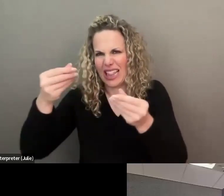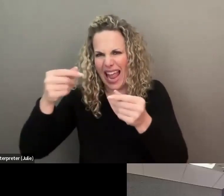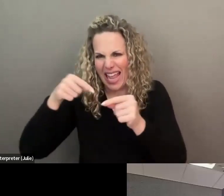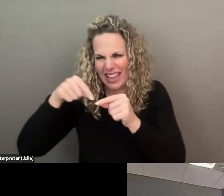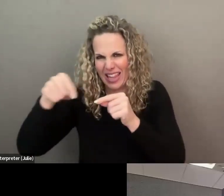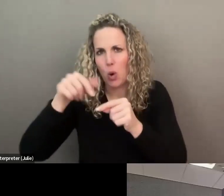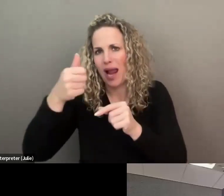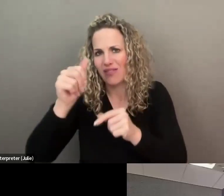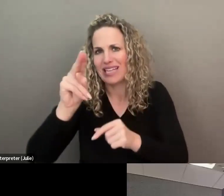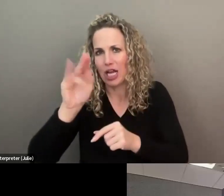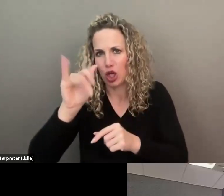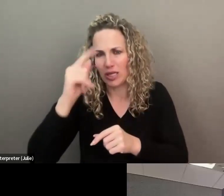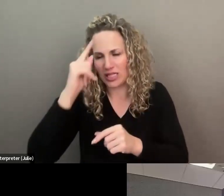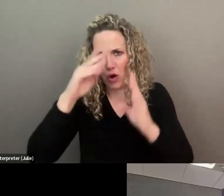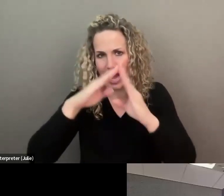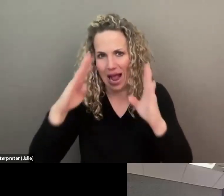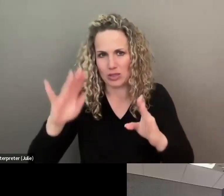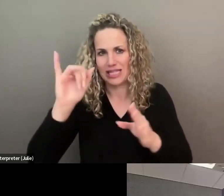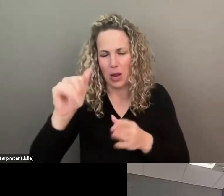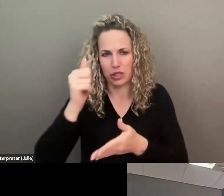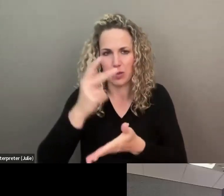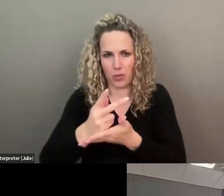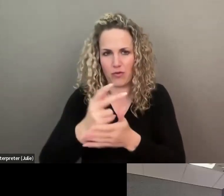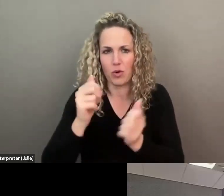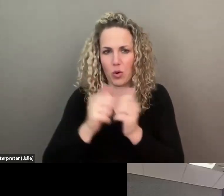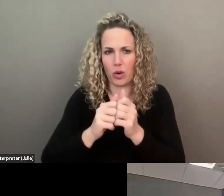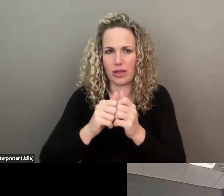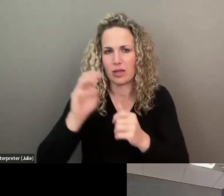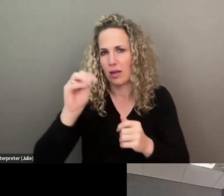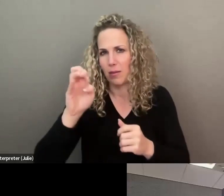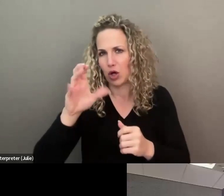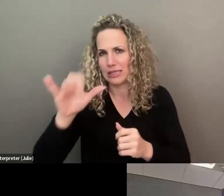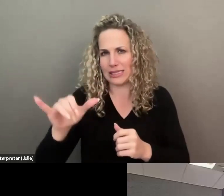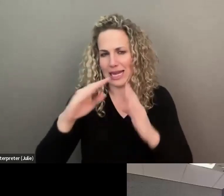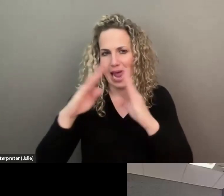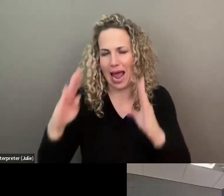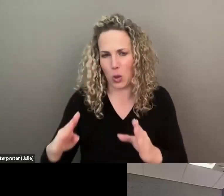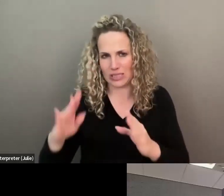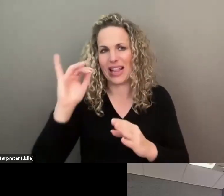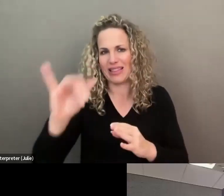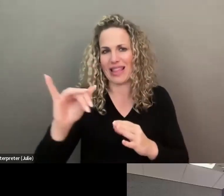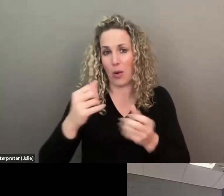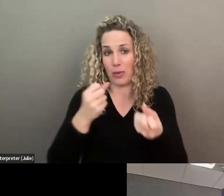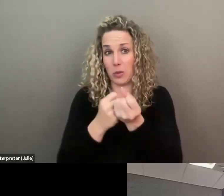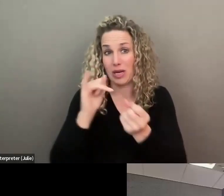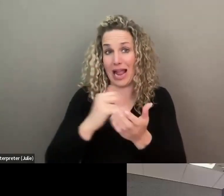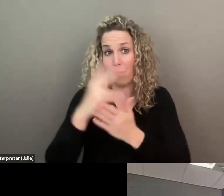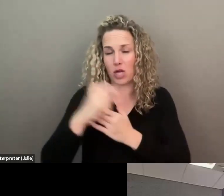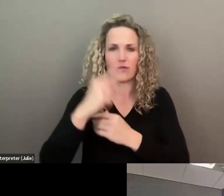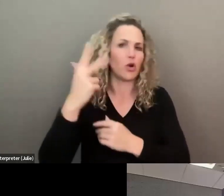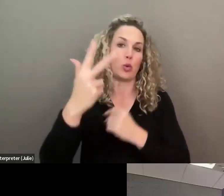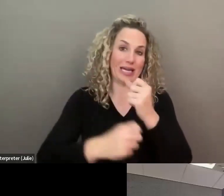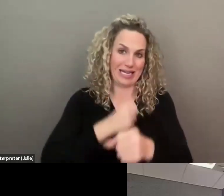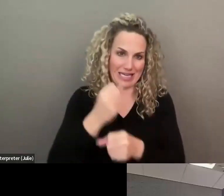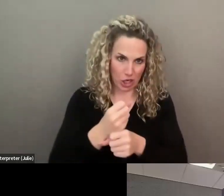aside units for housing that was approved, and that's with Mercy Housing. We've been supporting that project for 3 years,